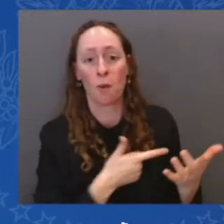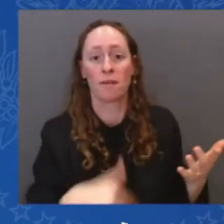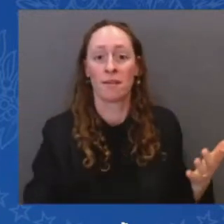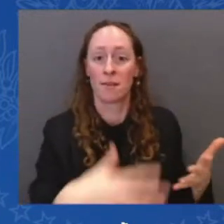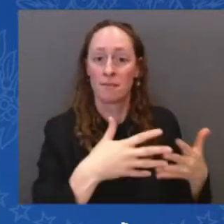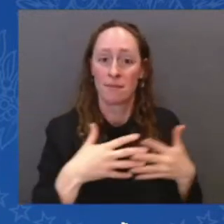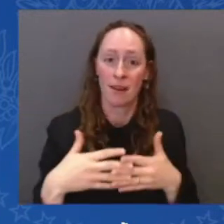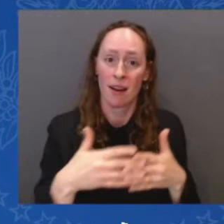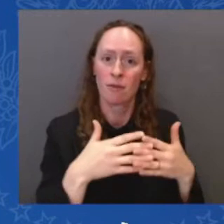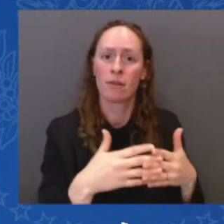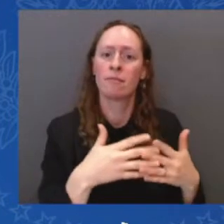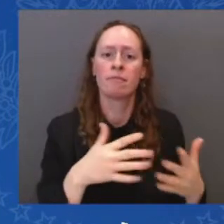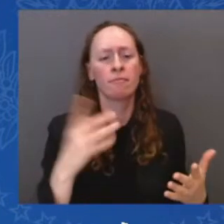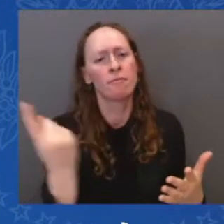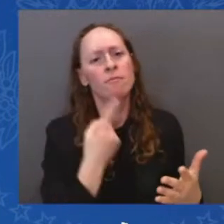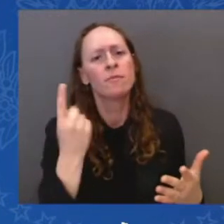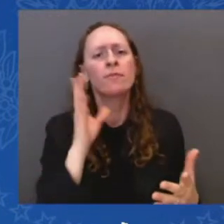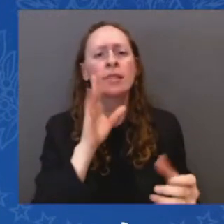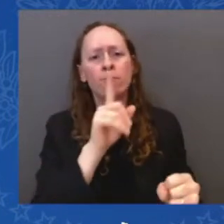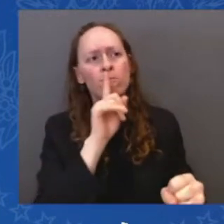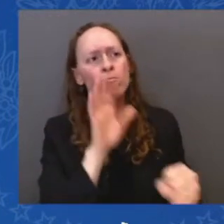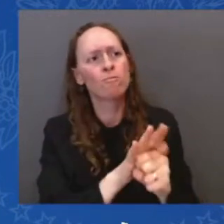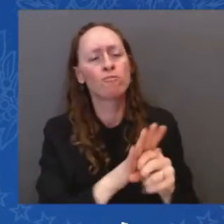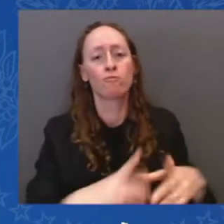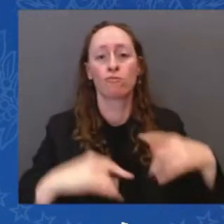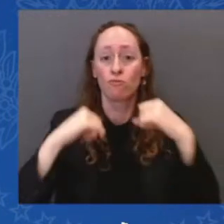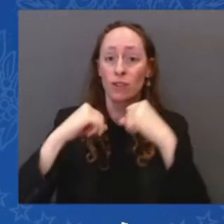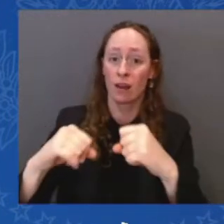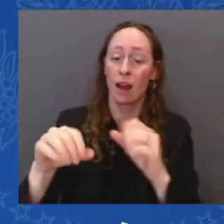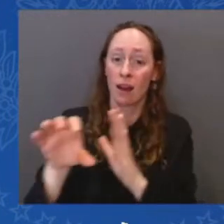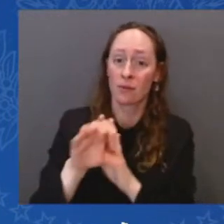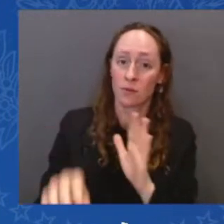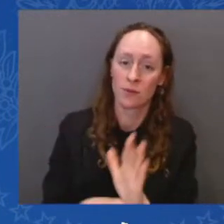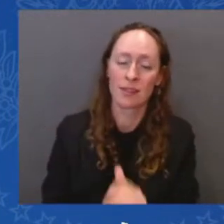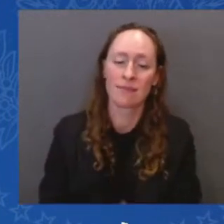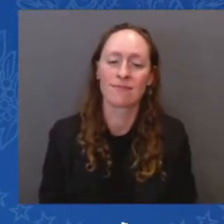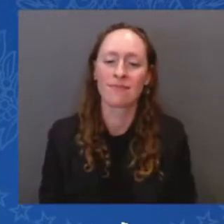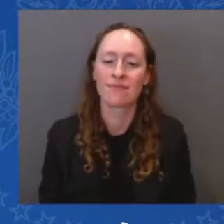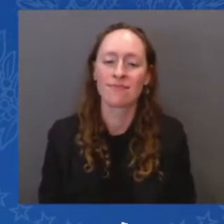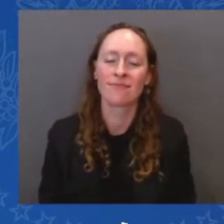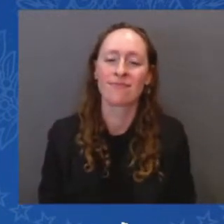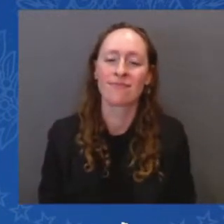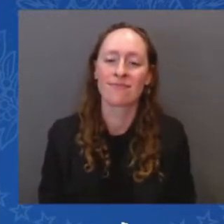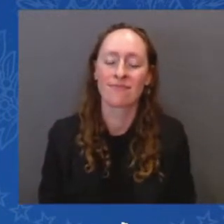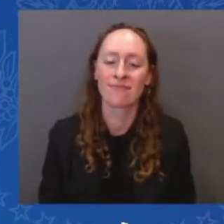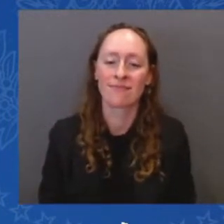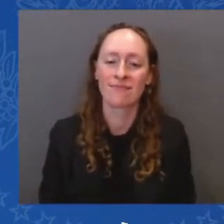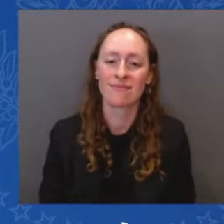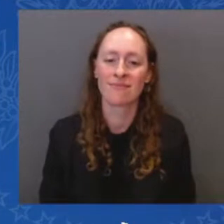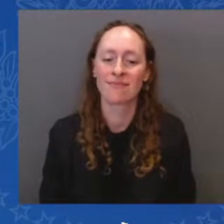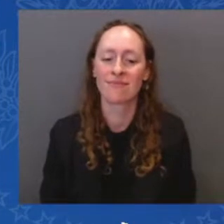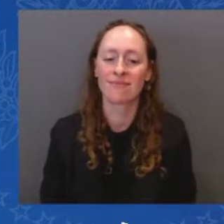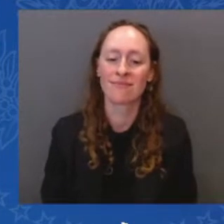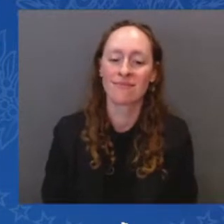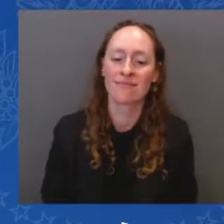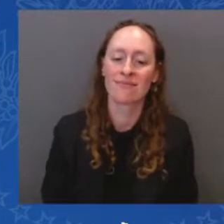wife, Shireen, have dedicated themselves to keeping our military and their families healthy and